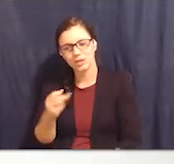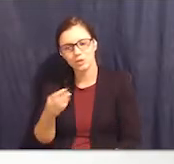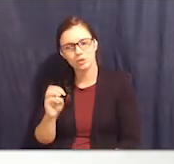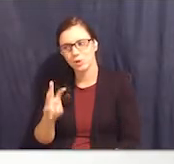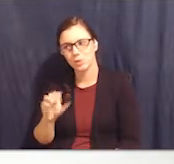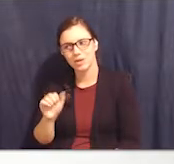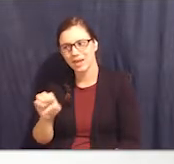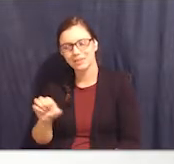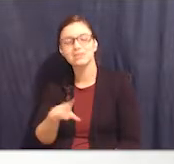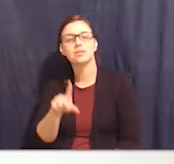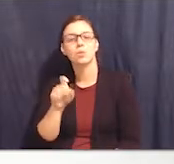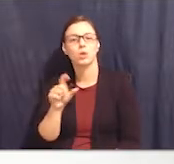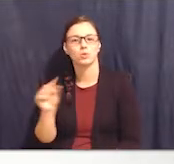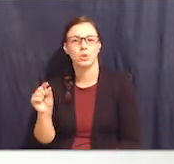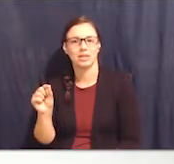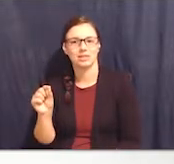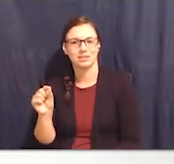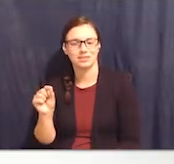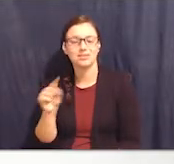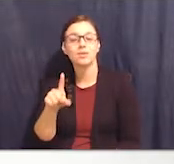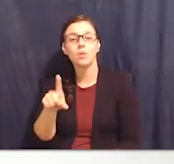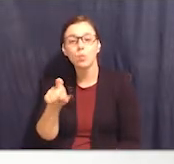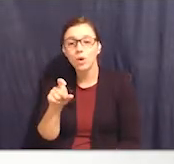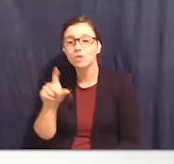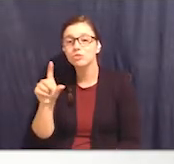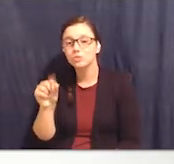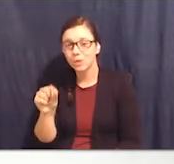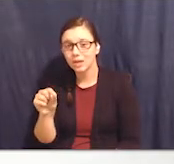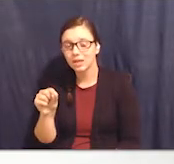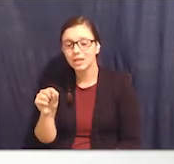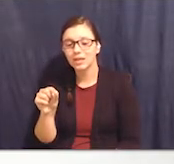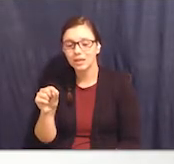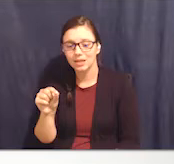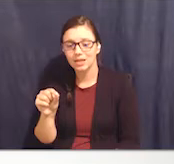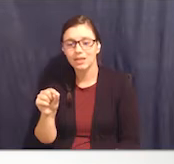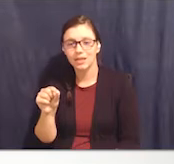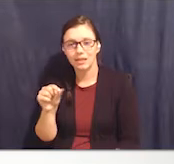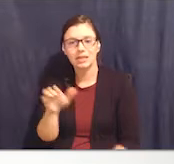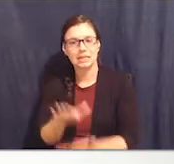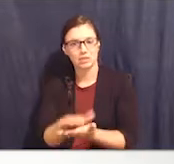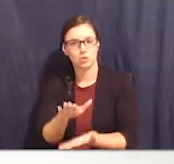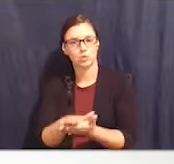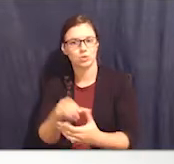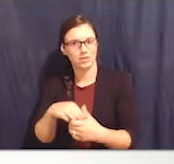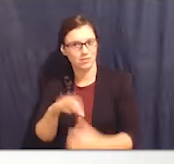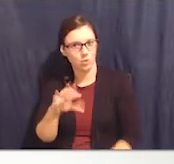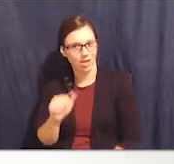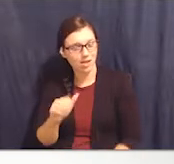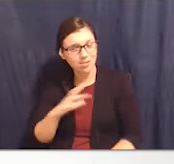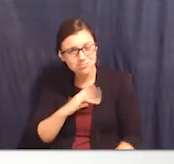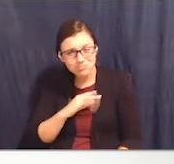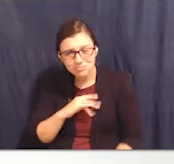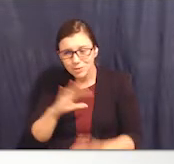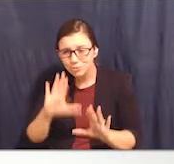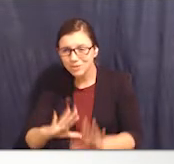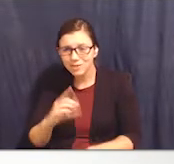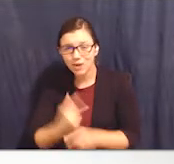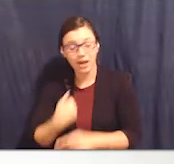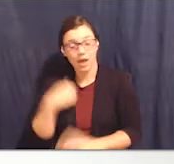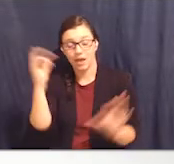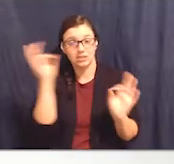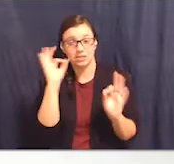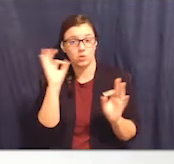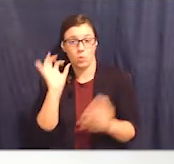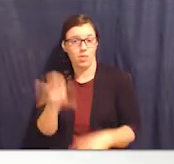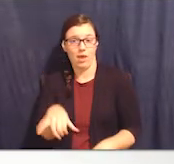Flagler College in St. Augustine, Rollins here in Orlando, Tampa University in Tampa,